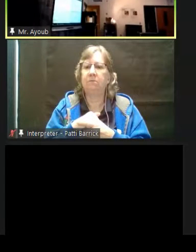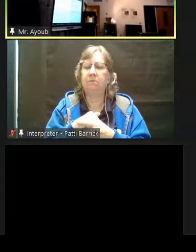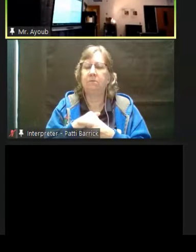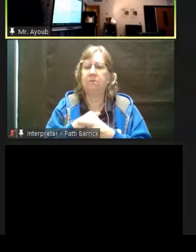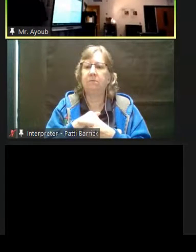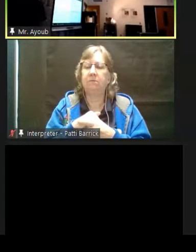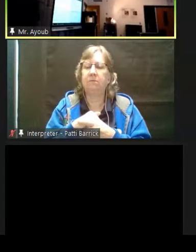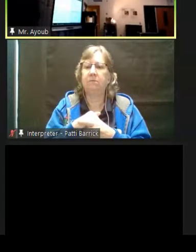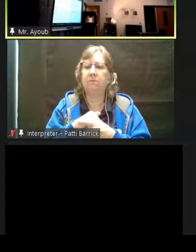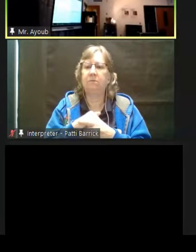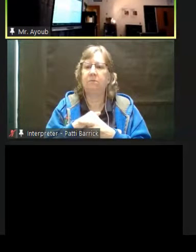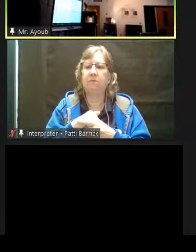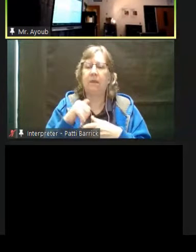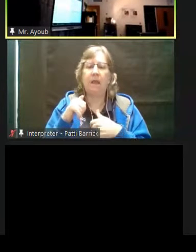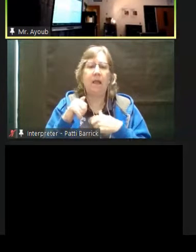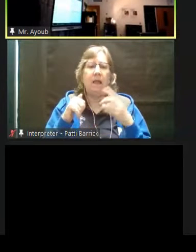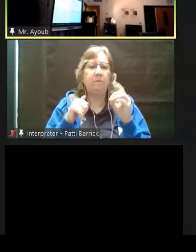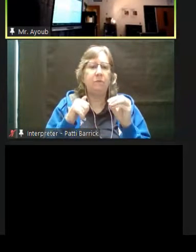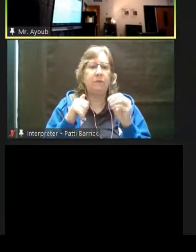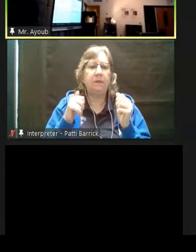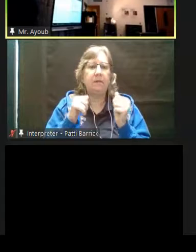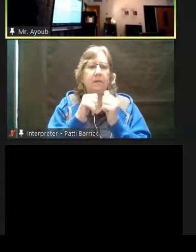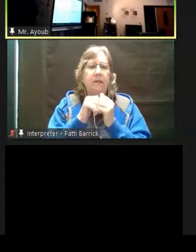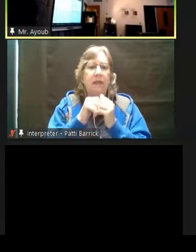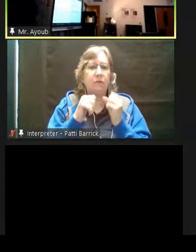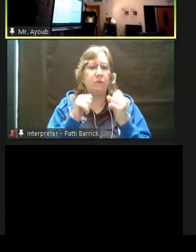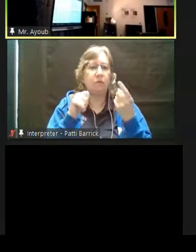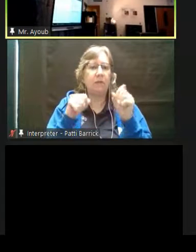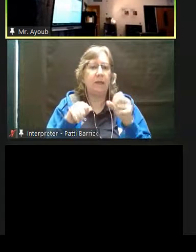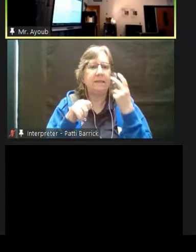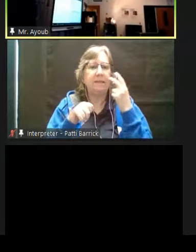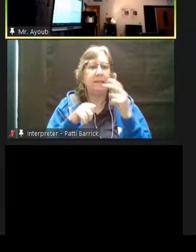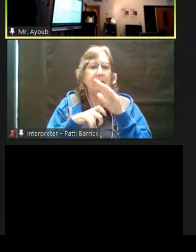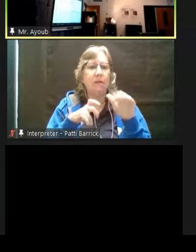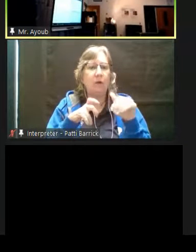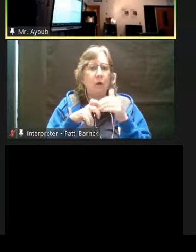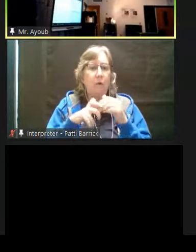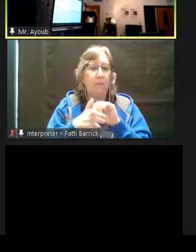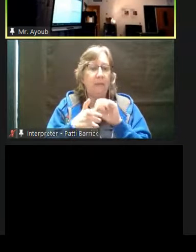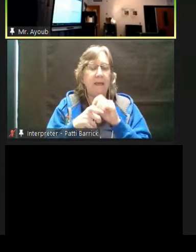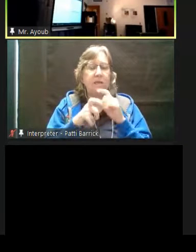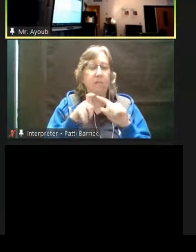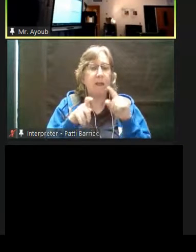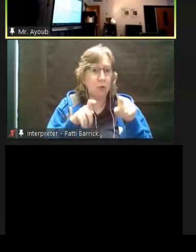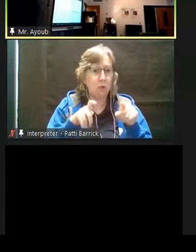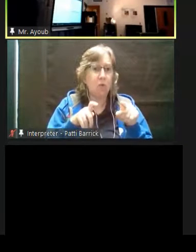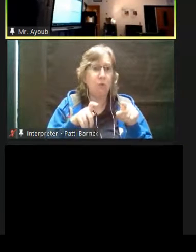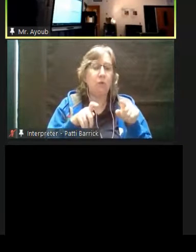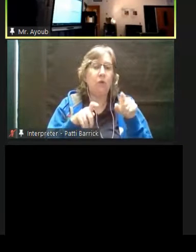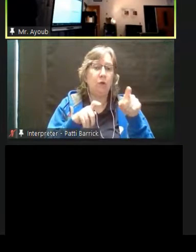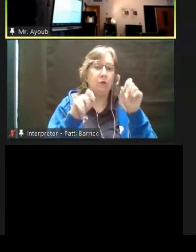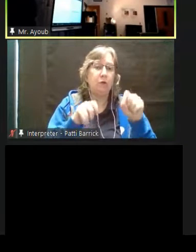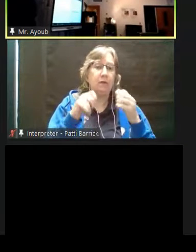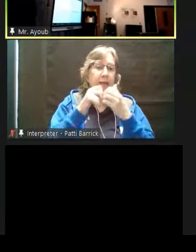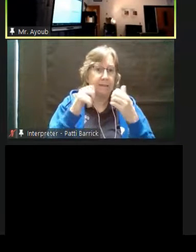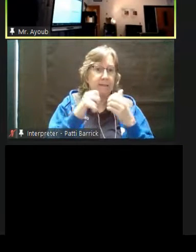Because I'm doing it this way so it's easier for you guys to see my whole page. So you do want to break the things out. So other things you would want to